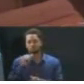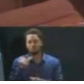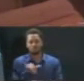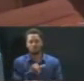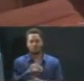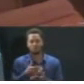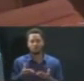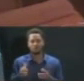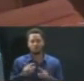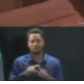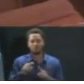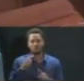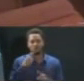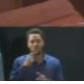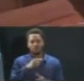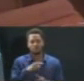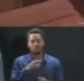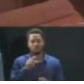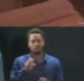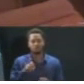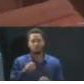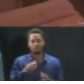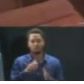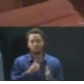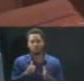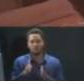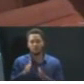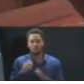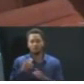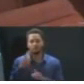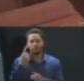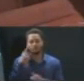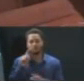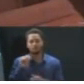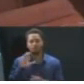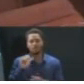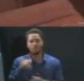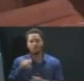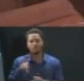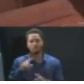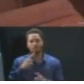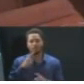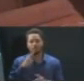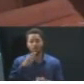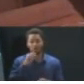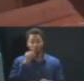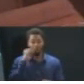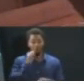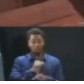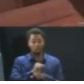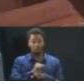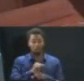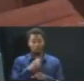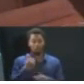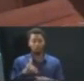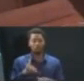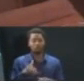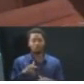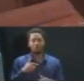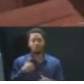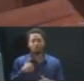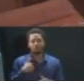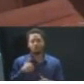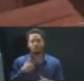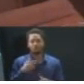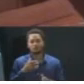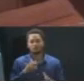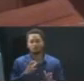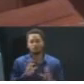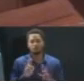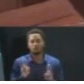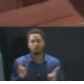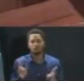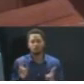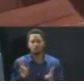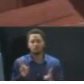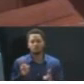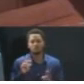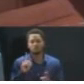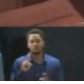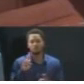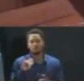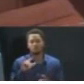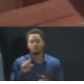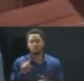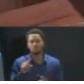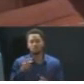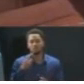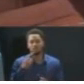have to prepare for TCAPs all year long. Homework is now filled with TCAP review drills because teachers have been told to raise the scores and many feel their